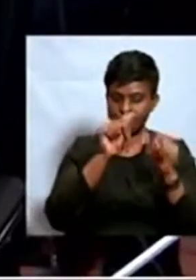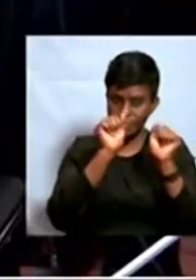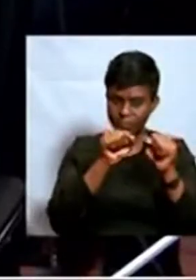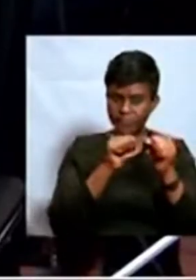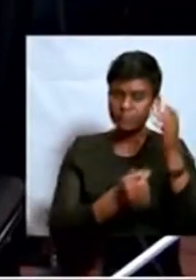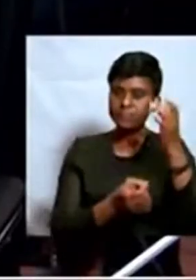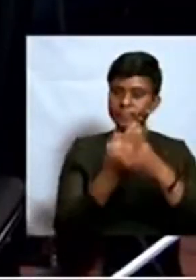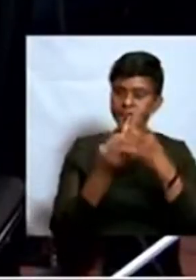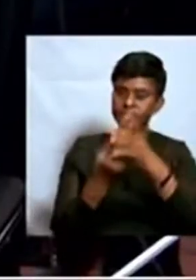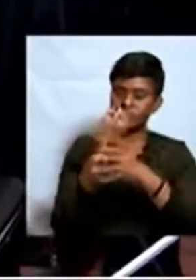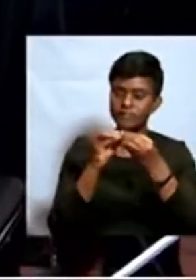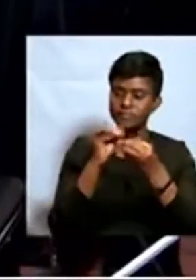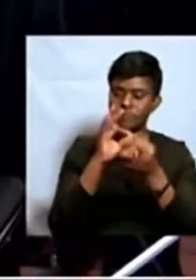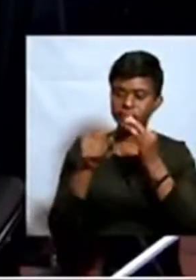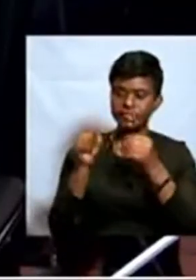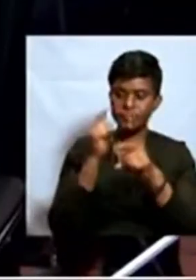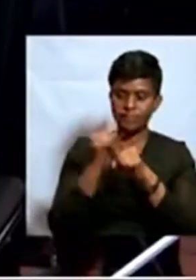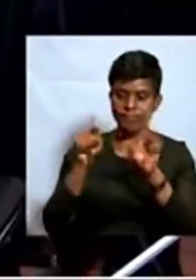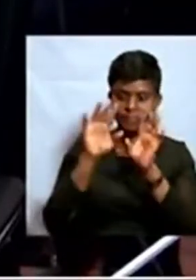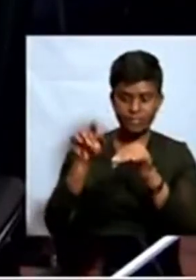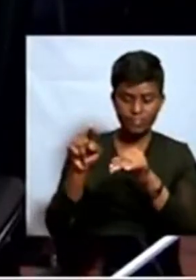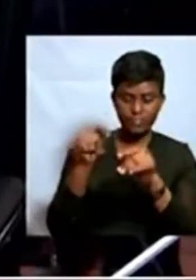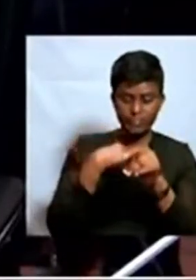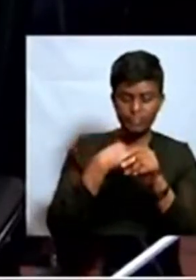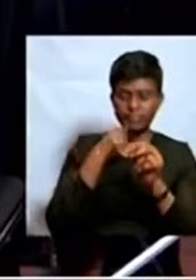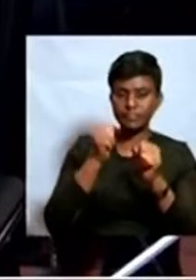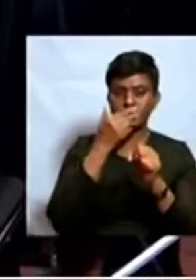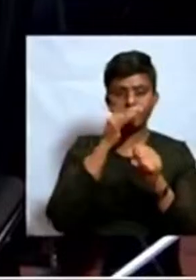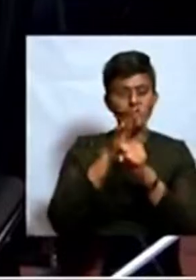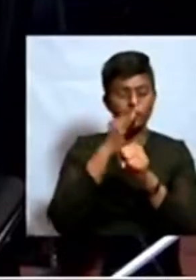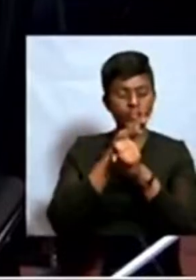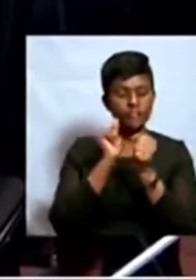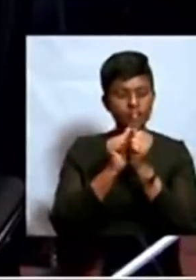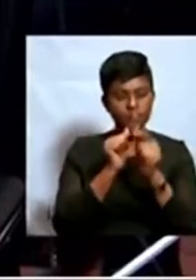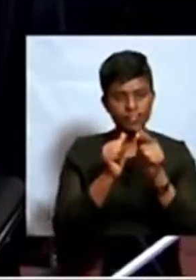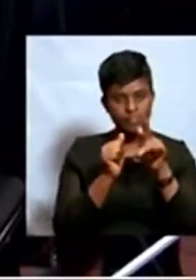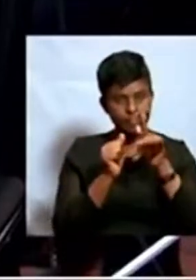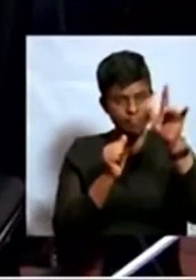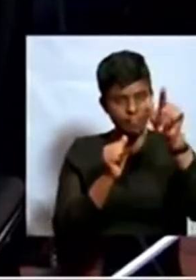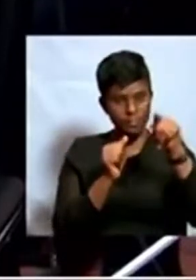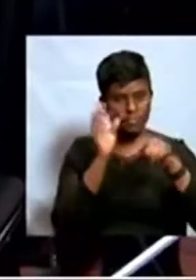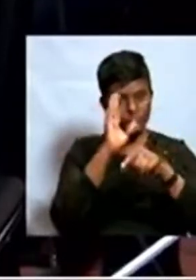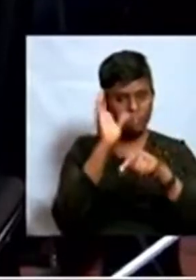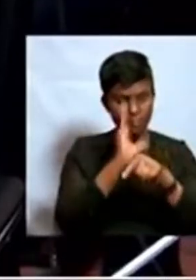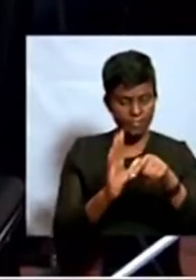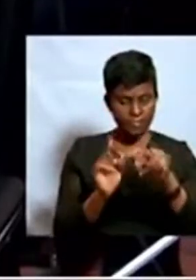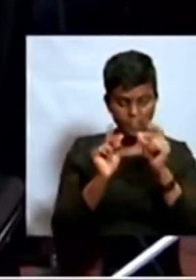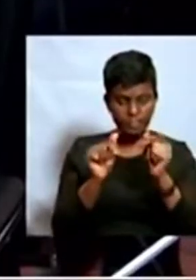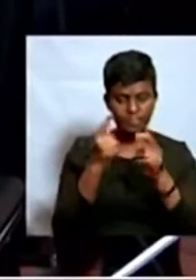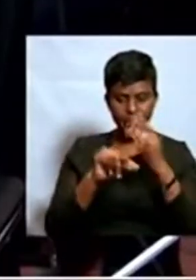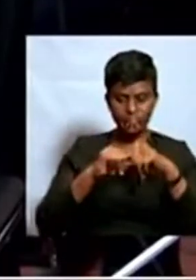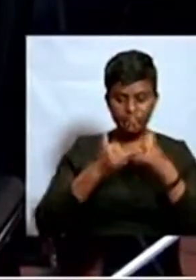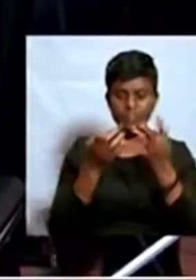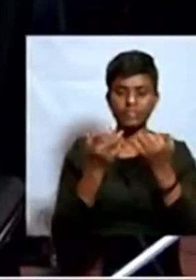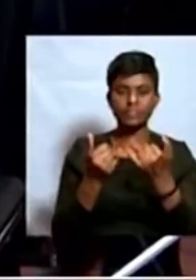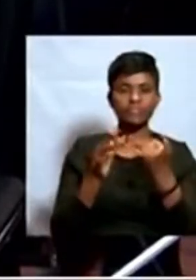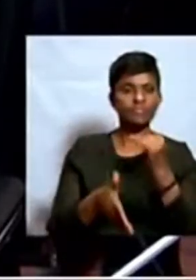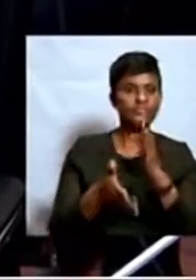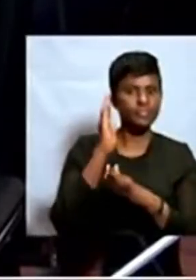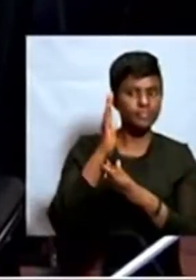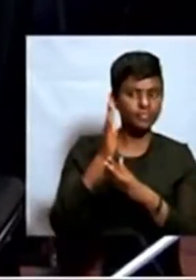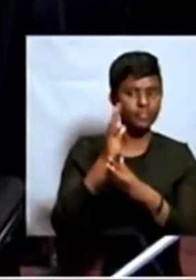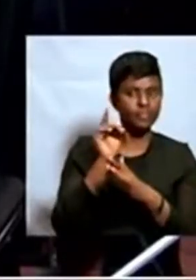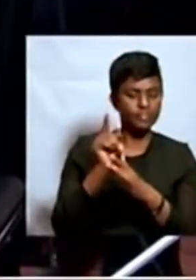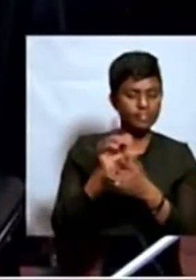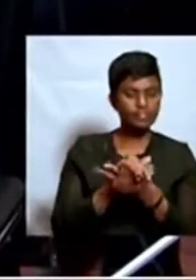grow. So if you just leave it like that, I can assure you this airline would never really get to where we want it to go.